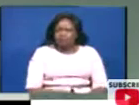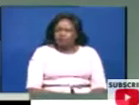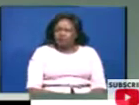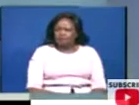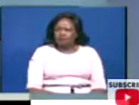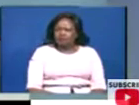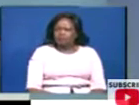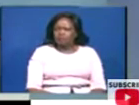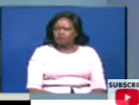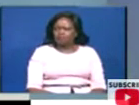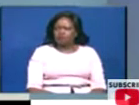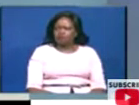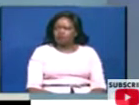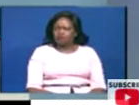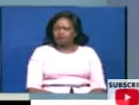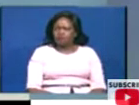go first.